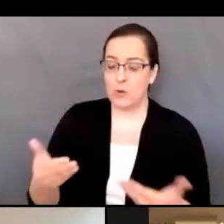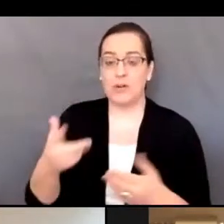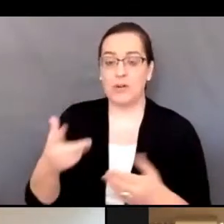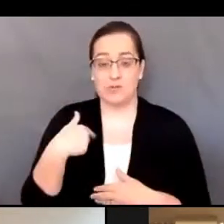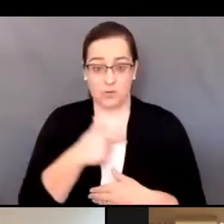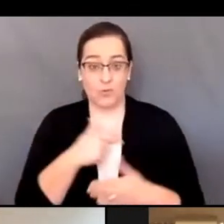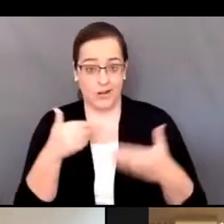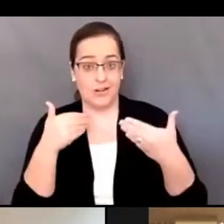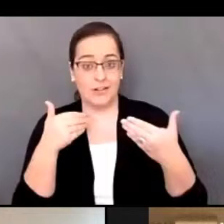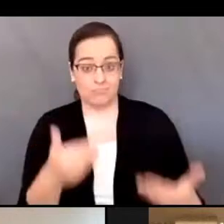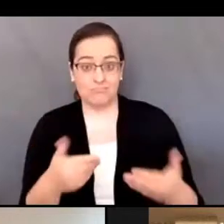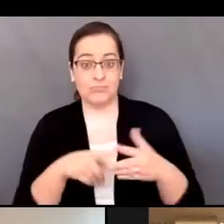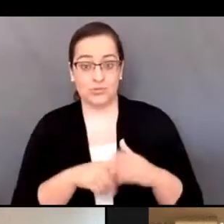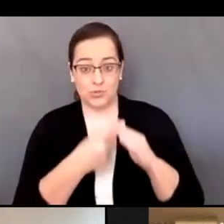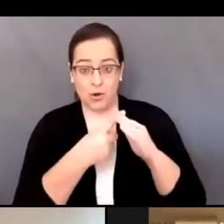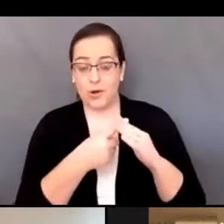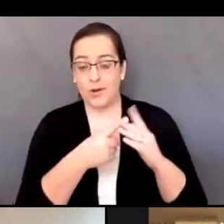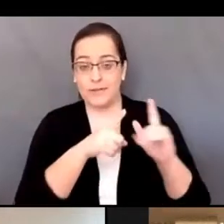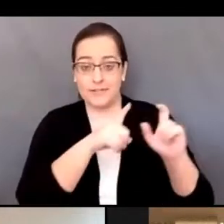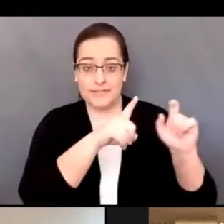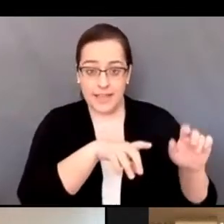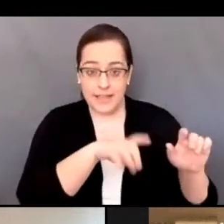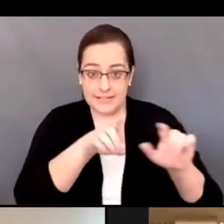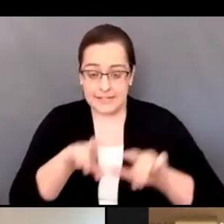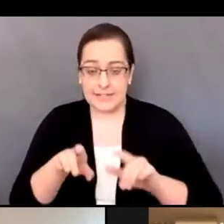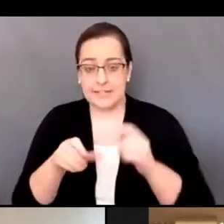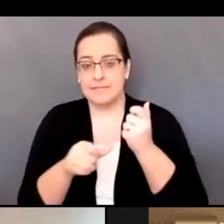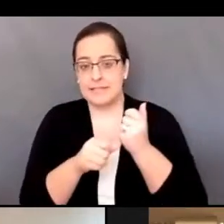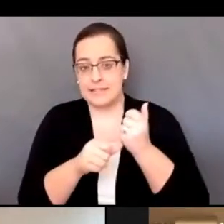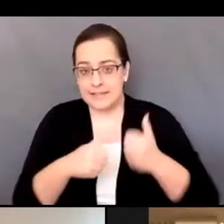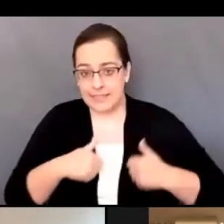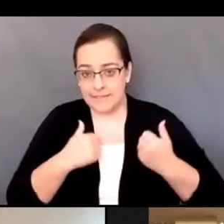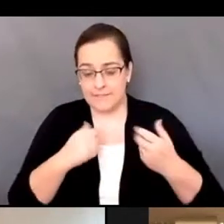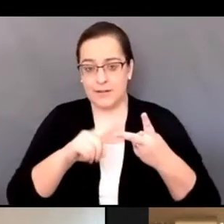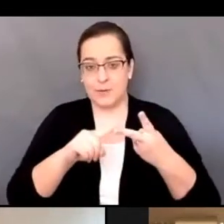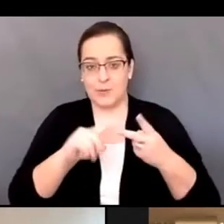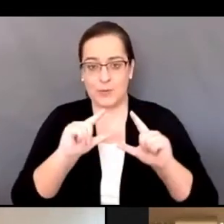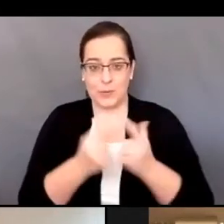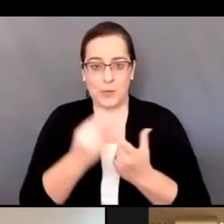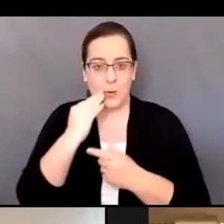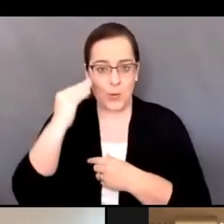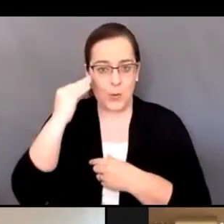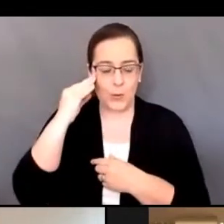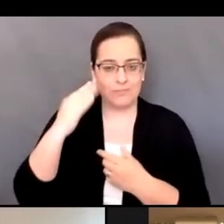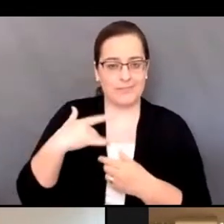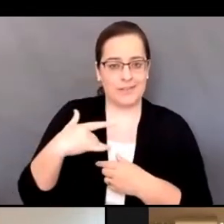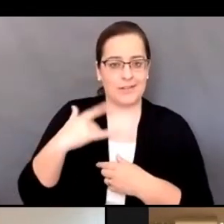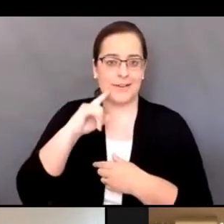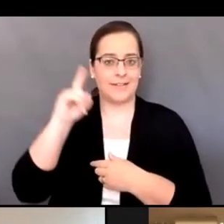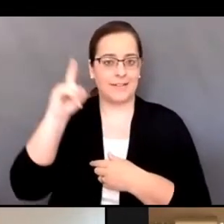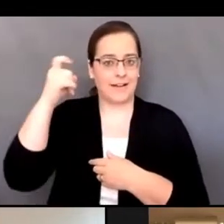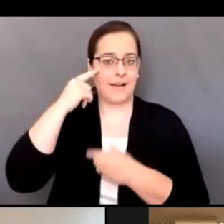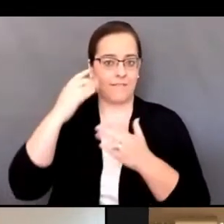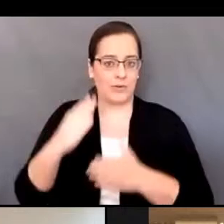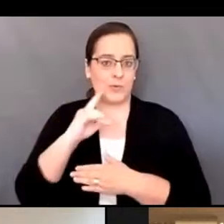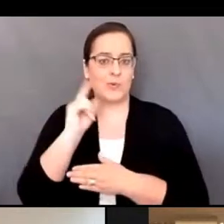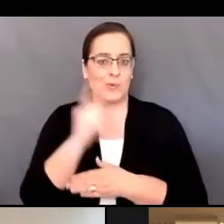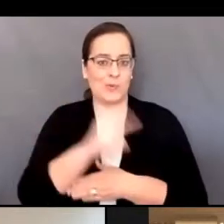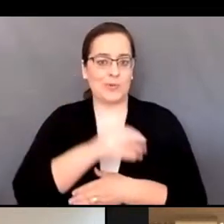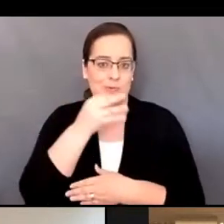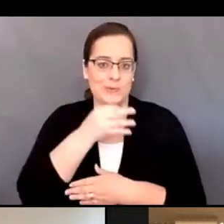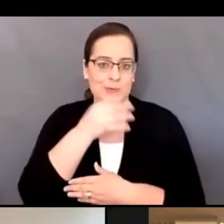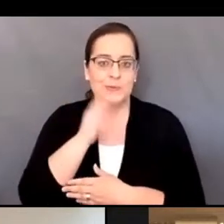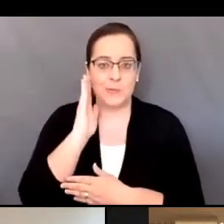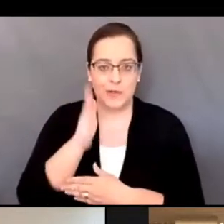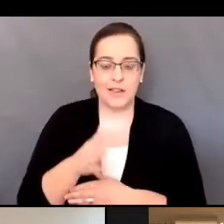to those types of facilities in anticipation of the order from the governor. As with all mass testing